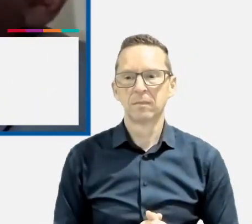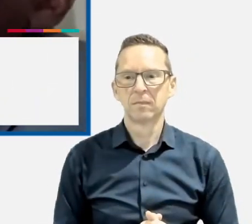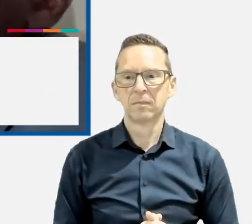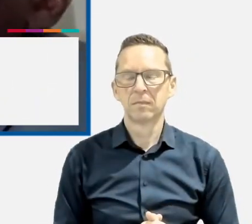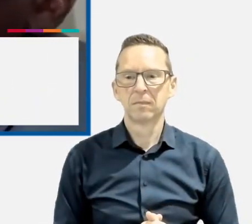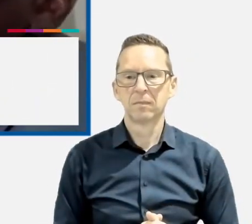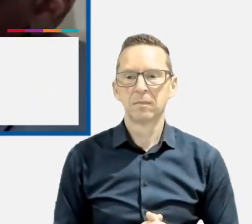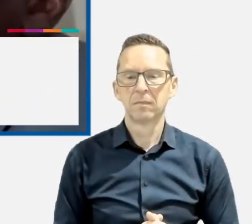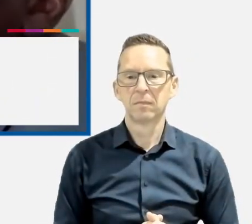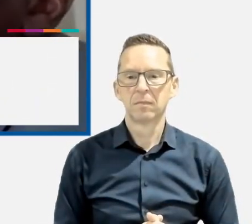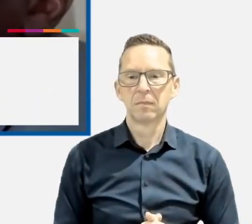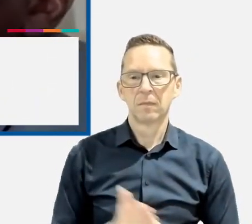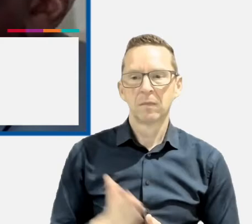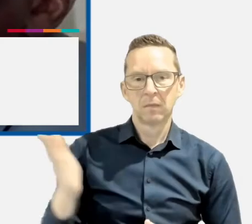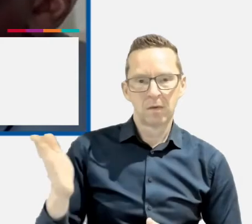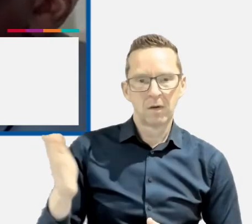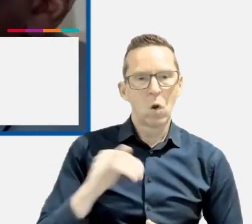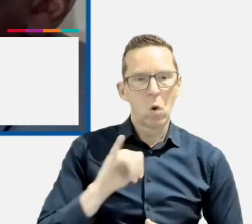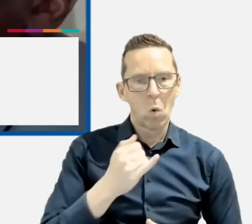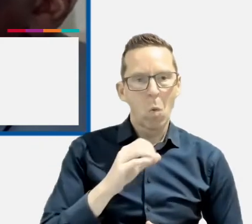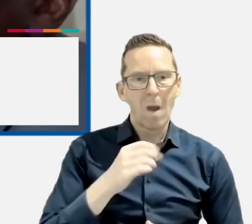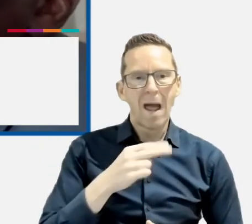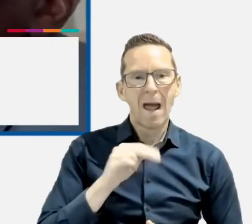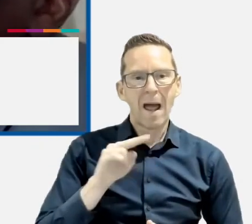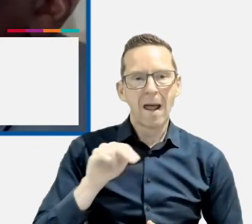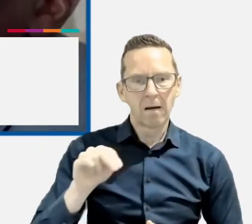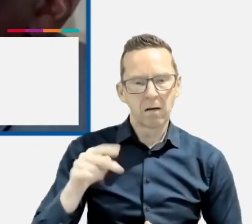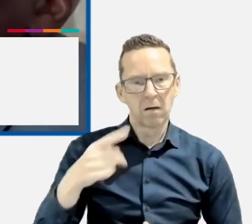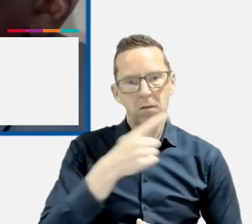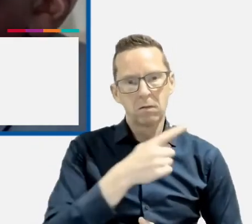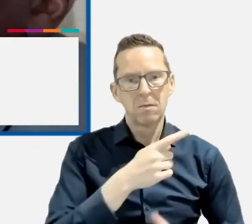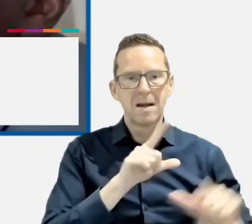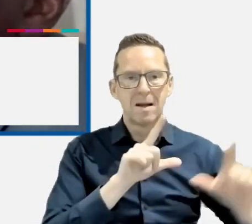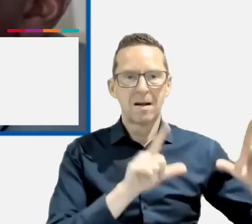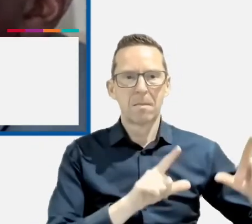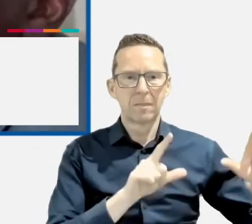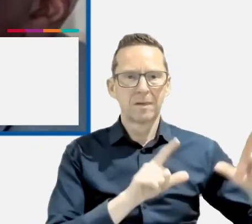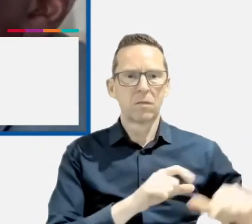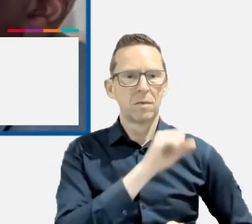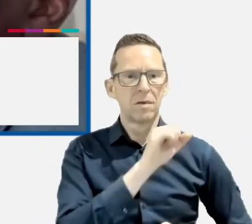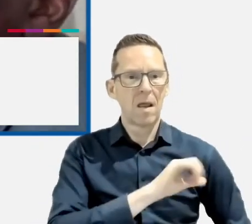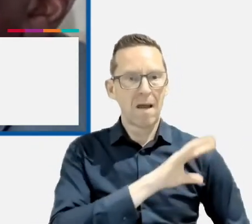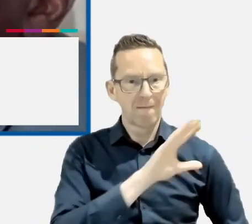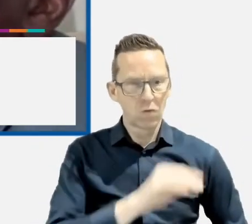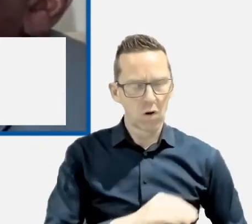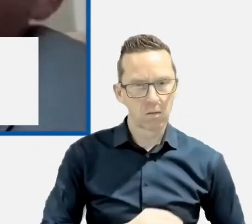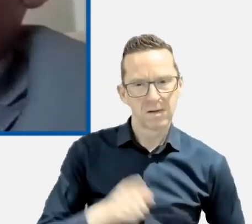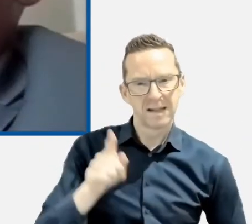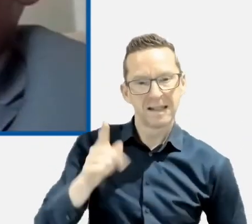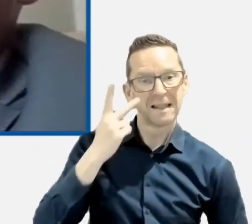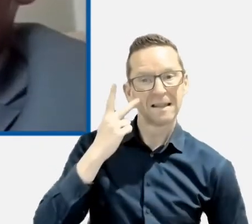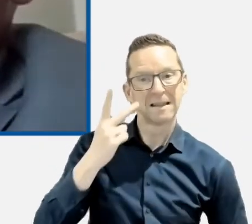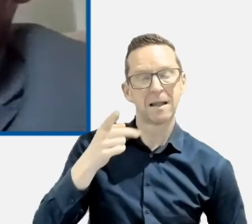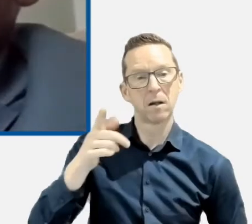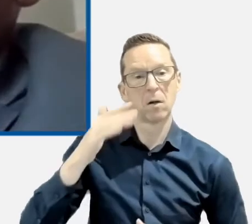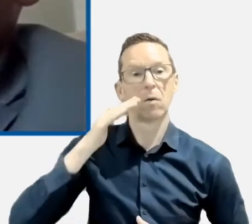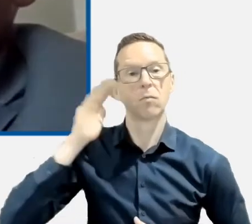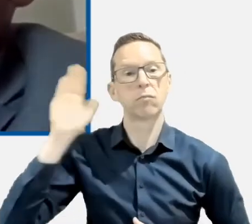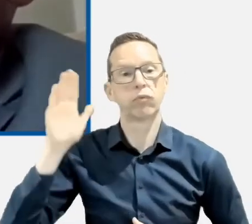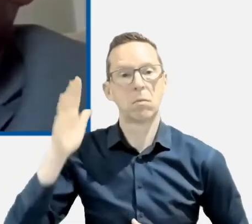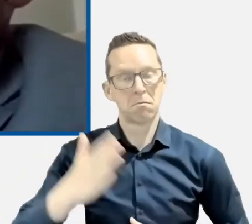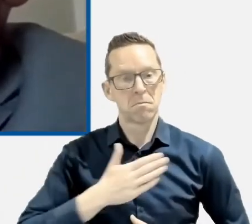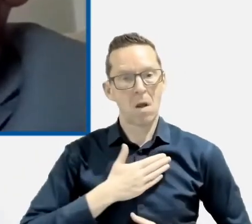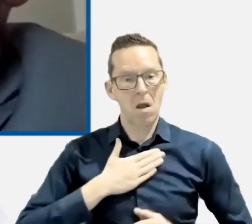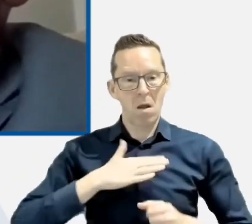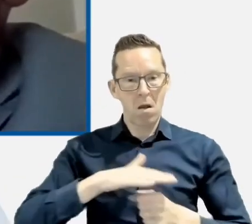definitely, ladies and gentlemen, what we are seeing from the regional and national perspective is that the issue of disaster